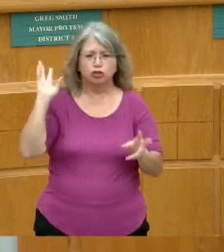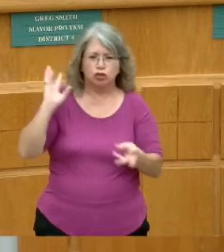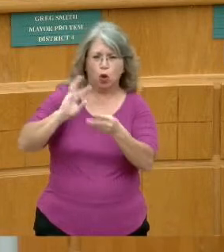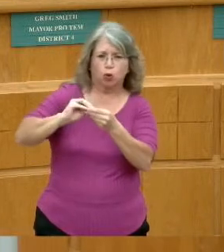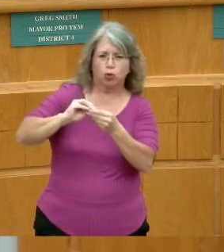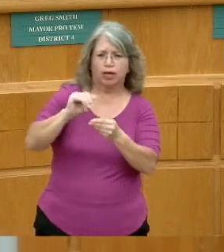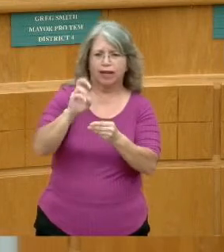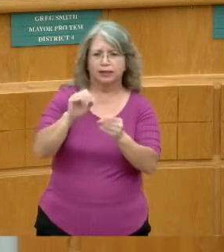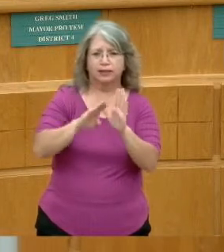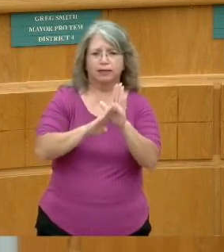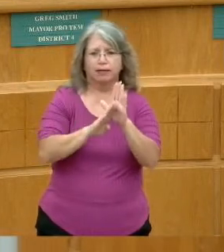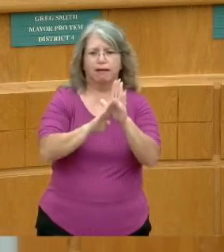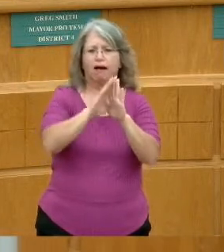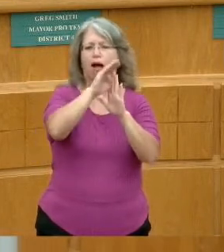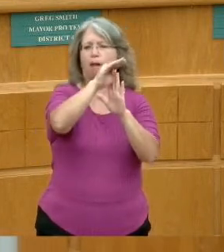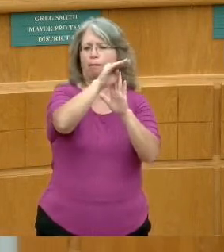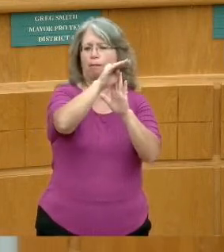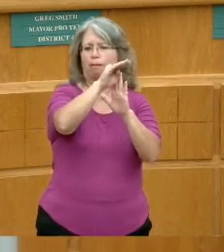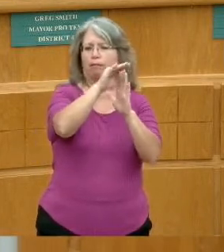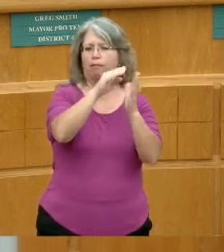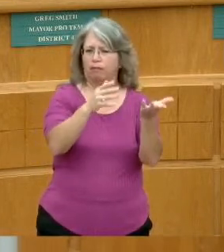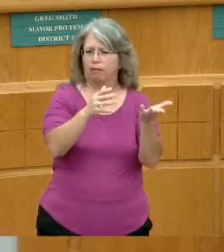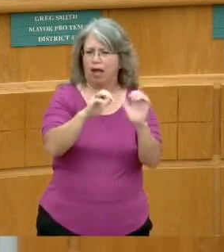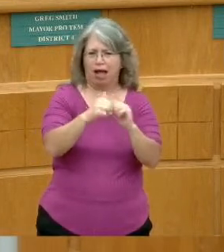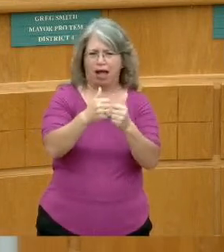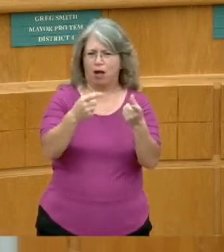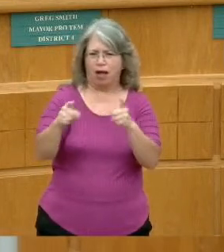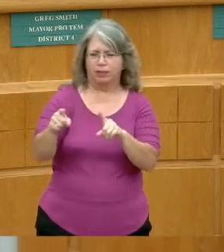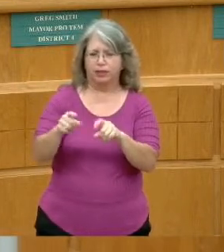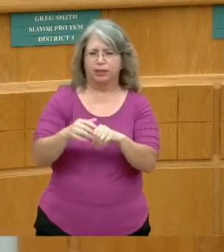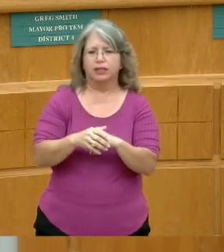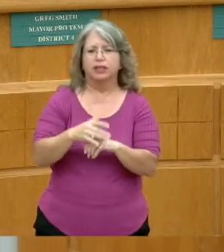happening because the recoveries